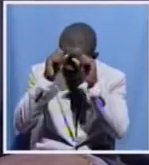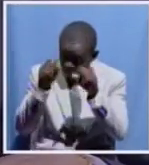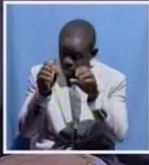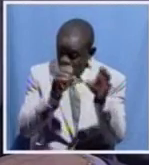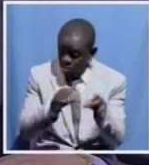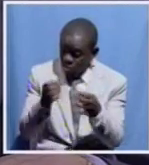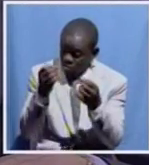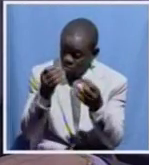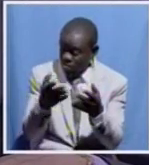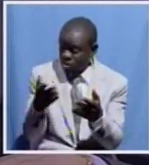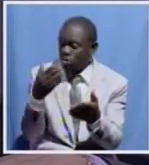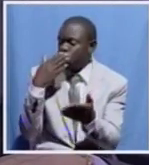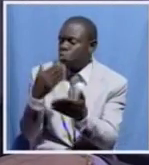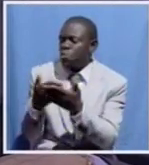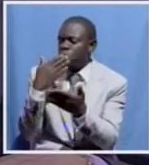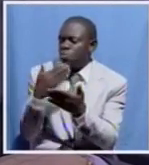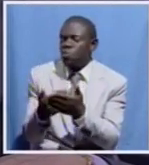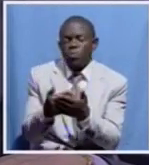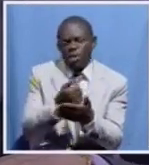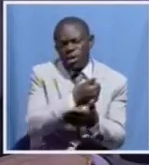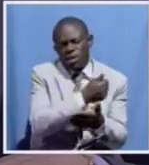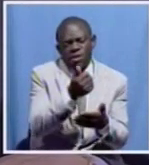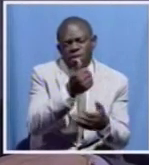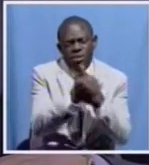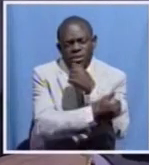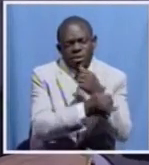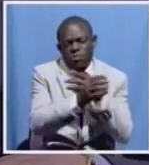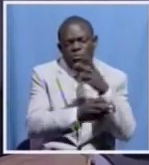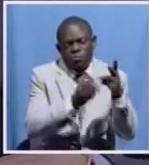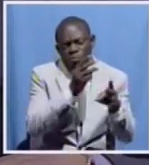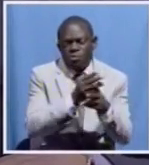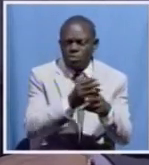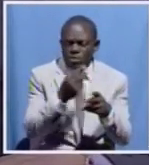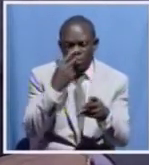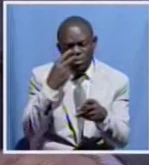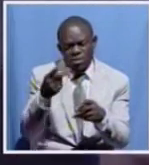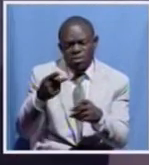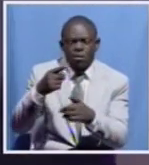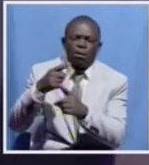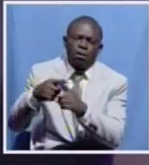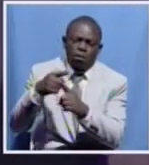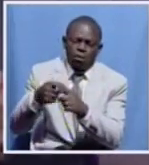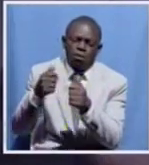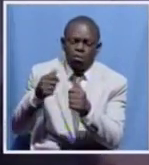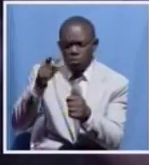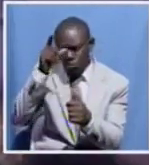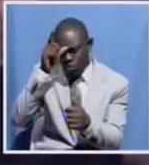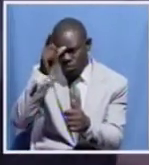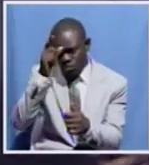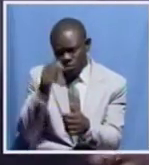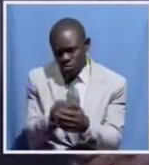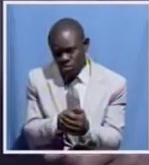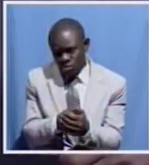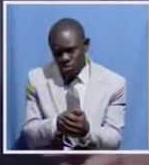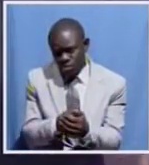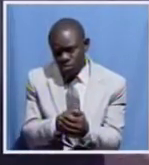the strengths outweigh the negatives. I have told you about, there's a place where 5-year-old babies are pulled out